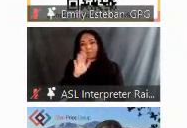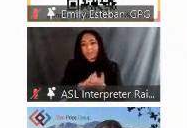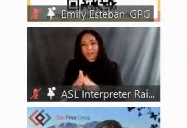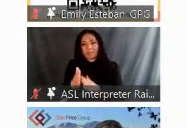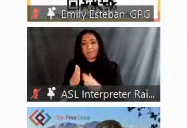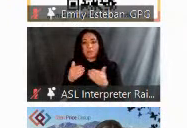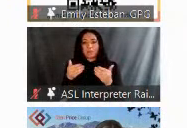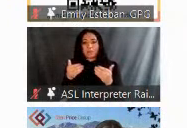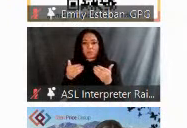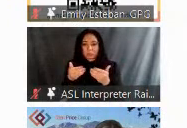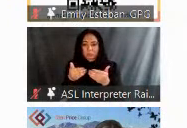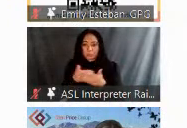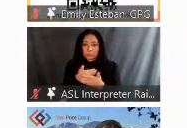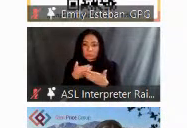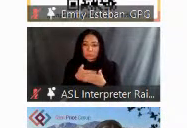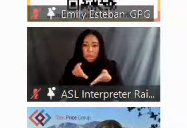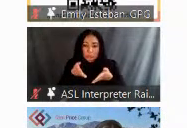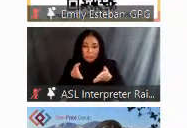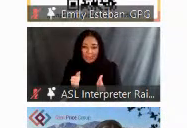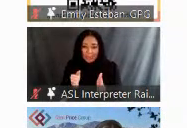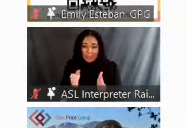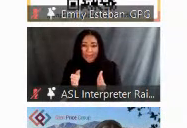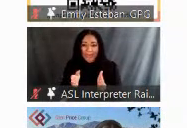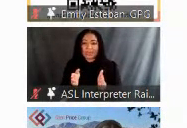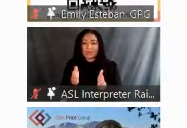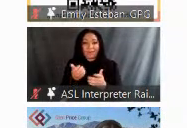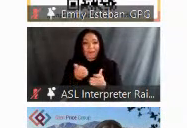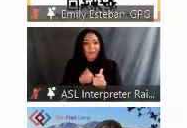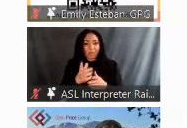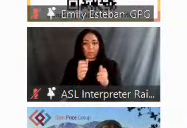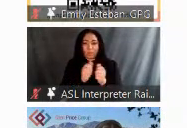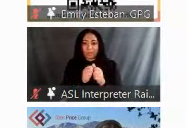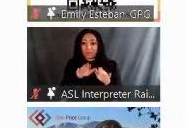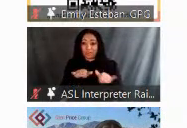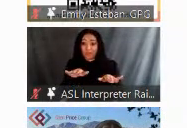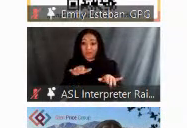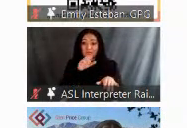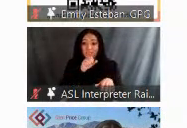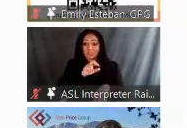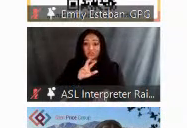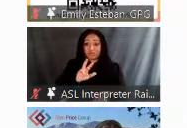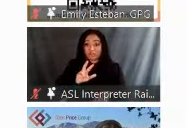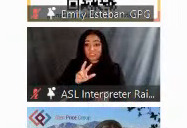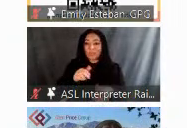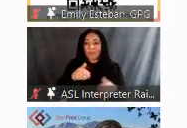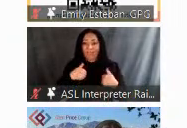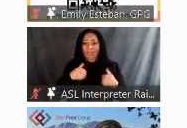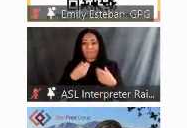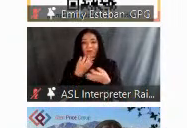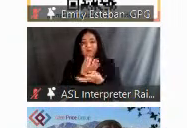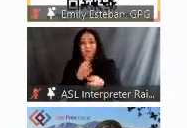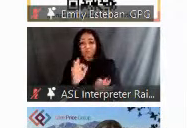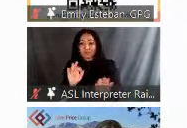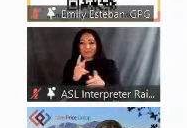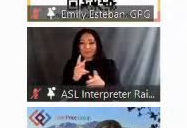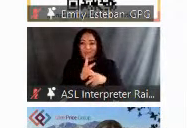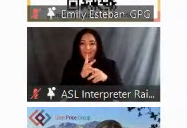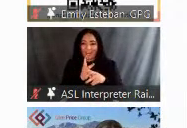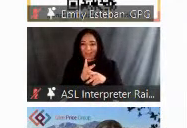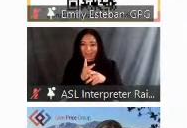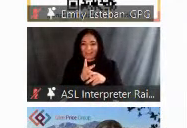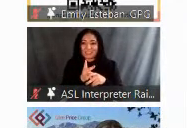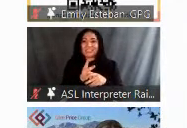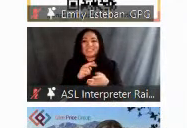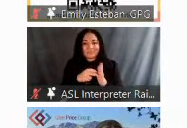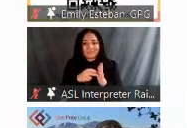then everybody that have a child that's 3 years old will have to have a free care from that age, so the kid can have at